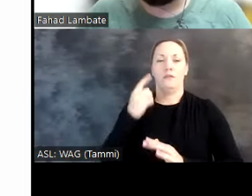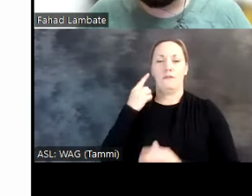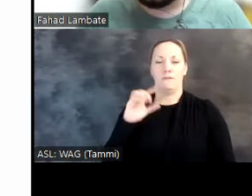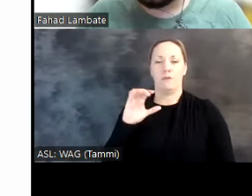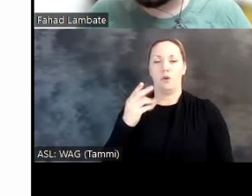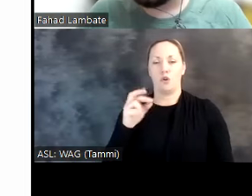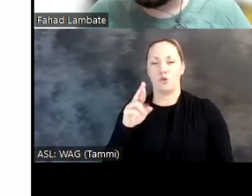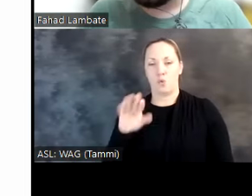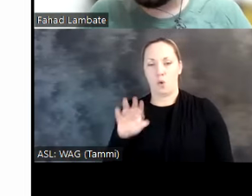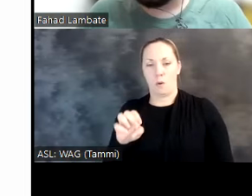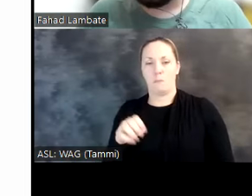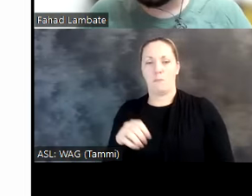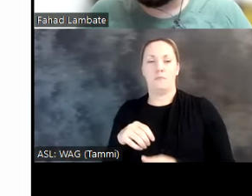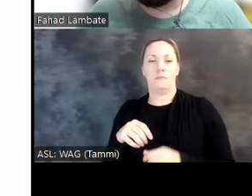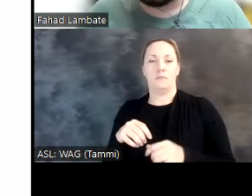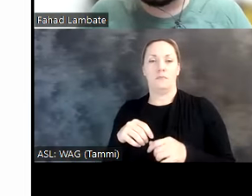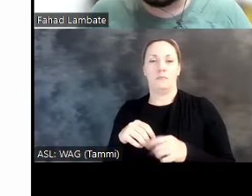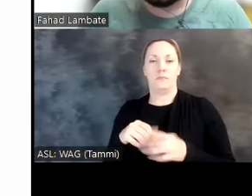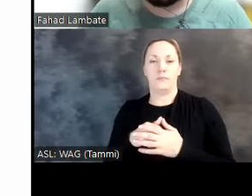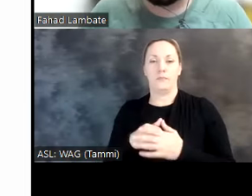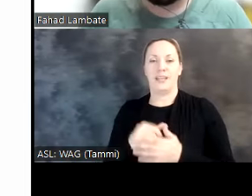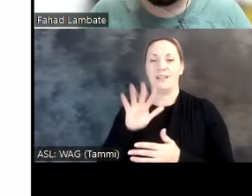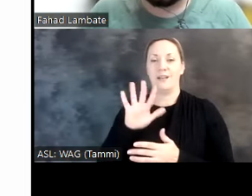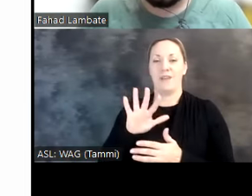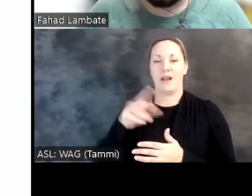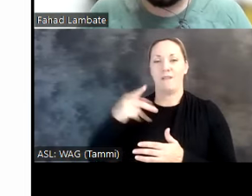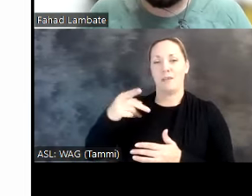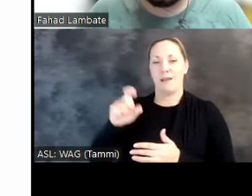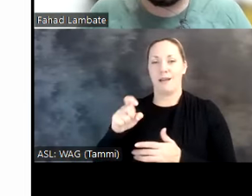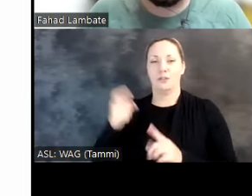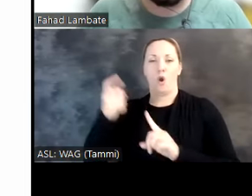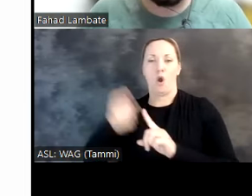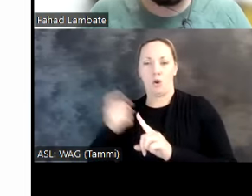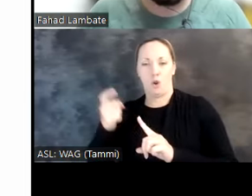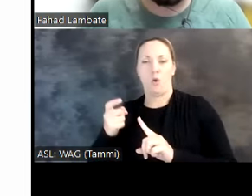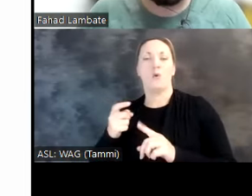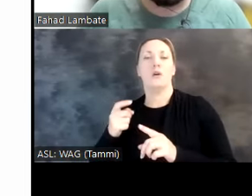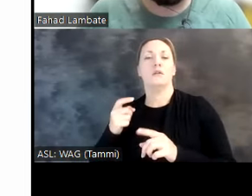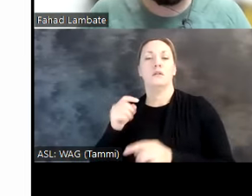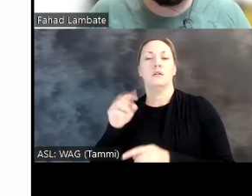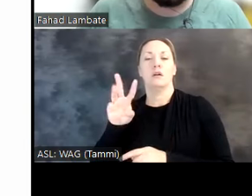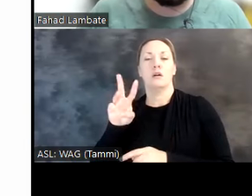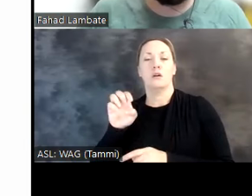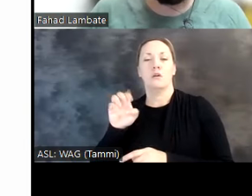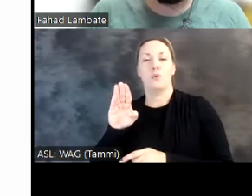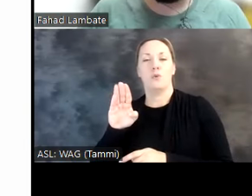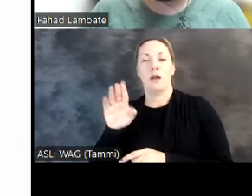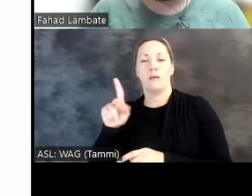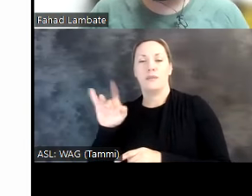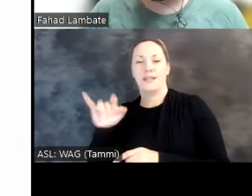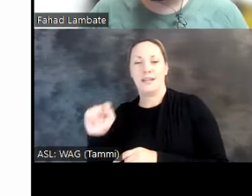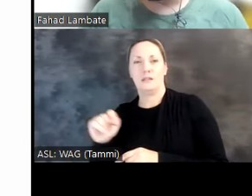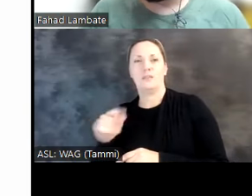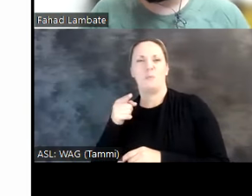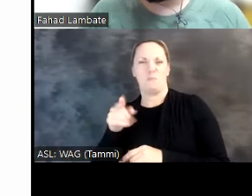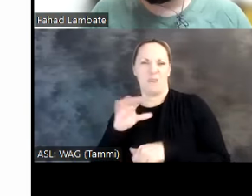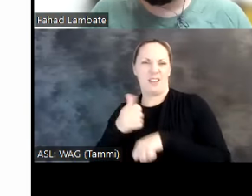a 5px auto WebKit focus color link. So based on the color that is there on the browser,